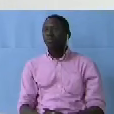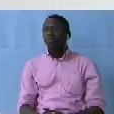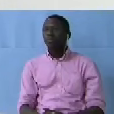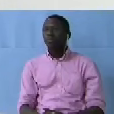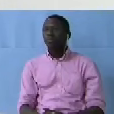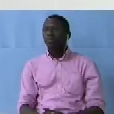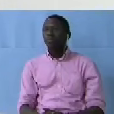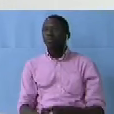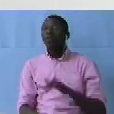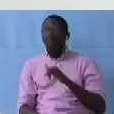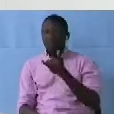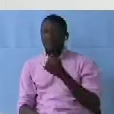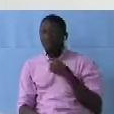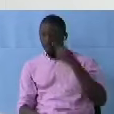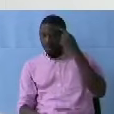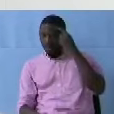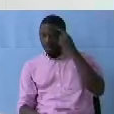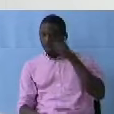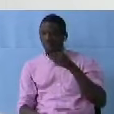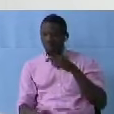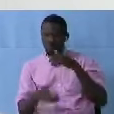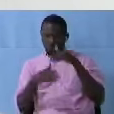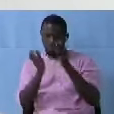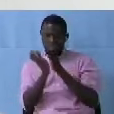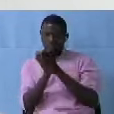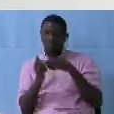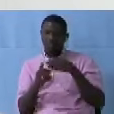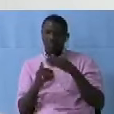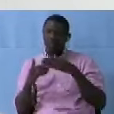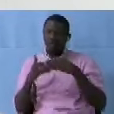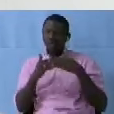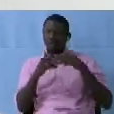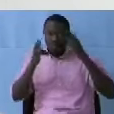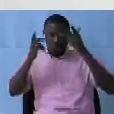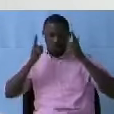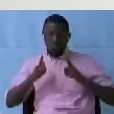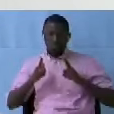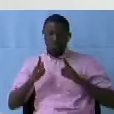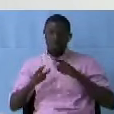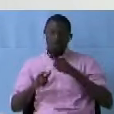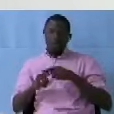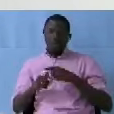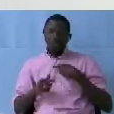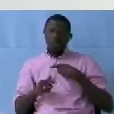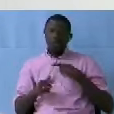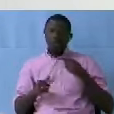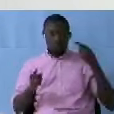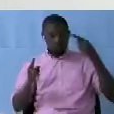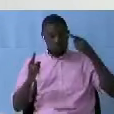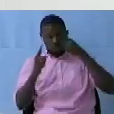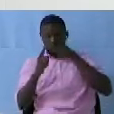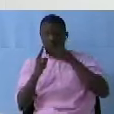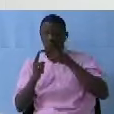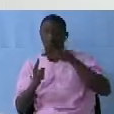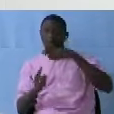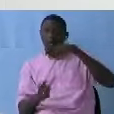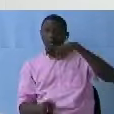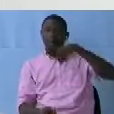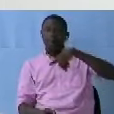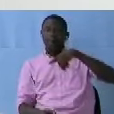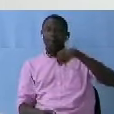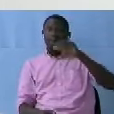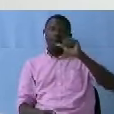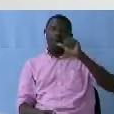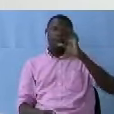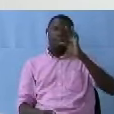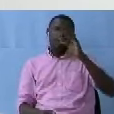that section of the act applies unconditionally to the PATP. Ate fokh na ne fan na gogu ci wali loi bi lolu